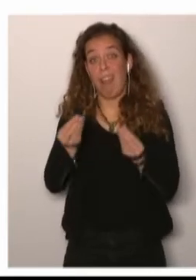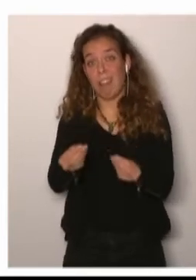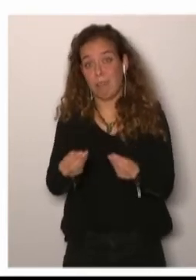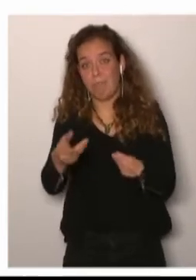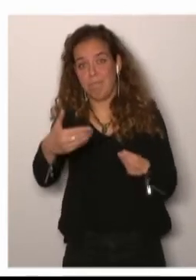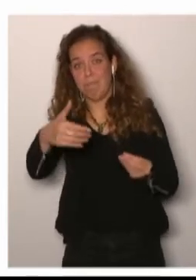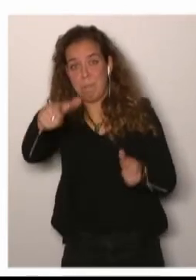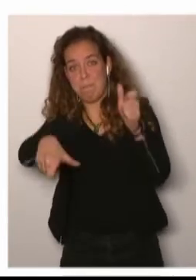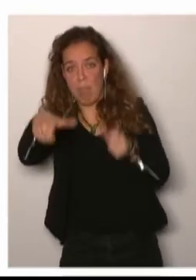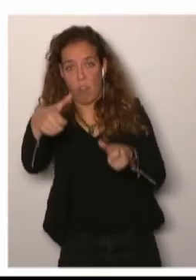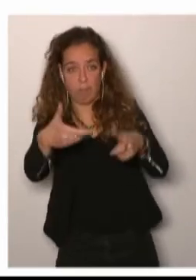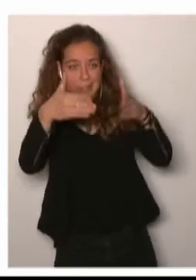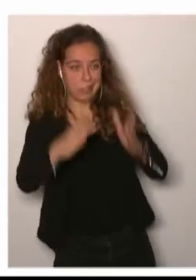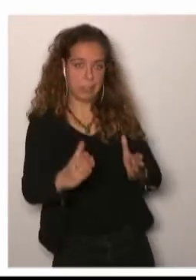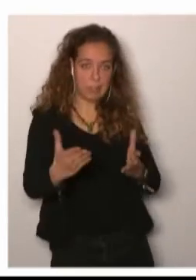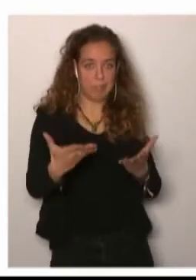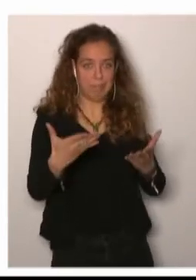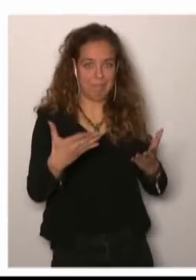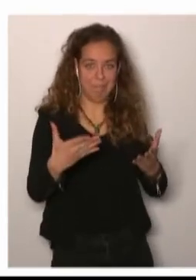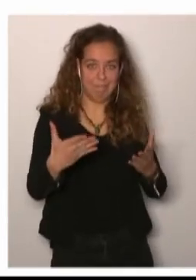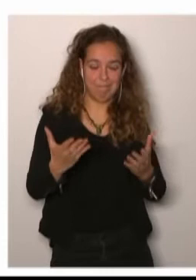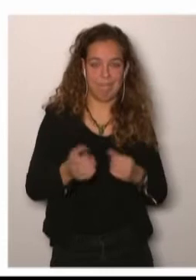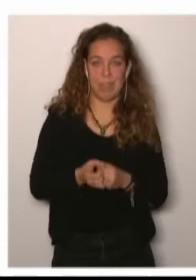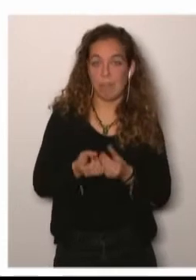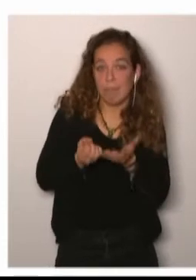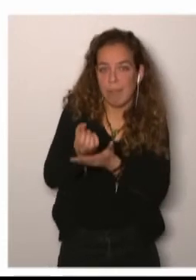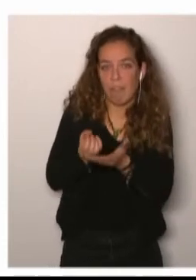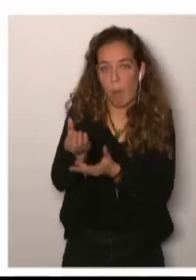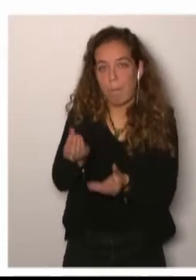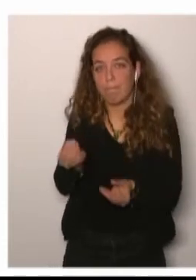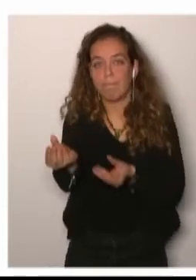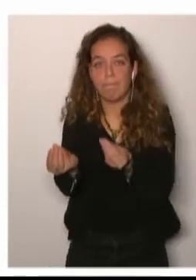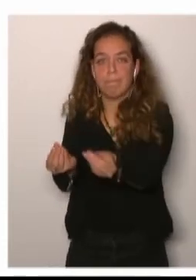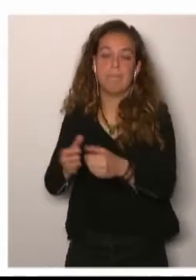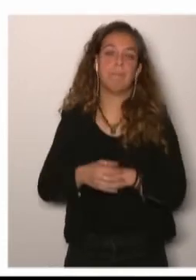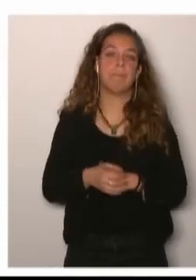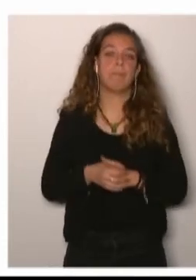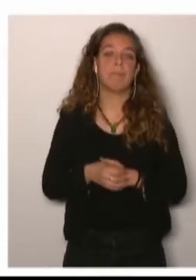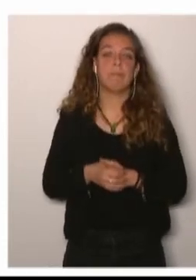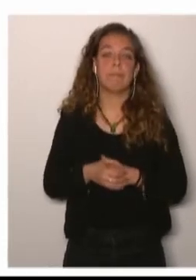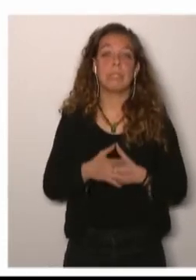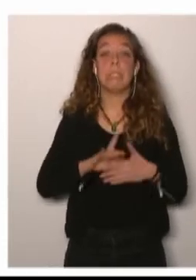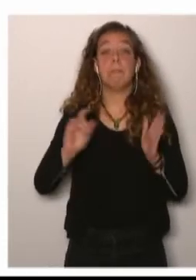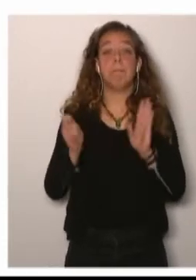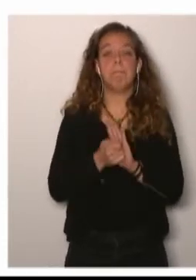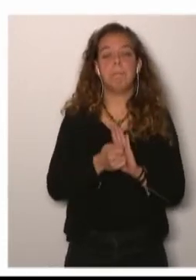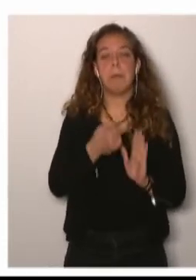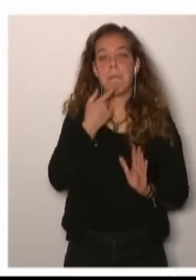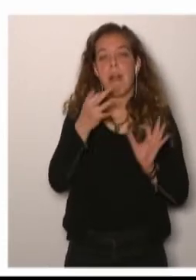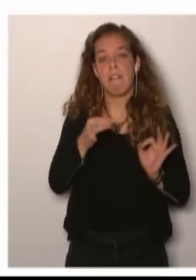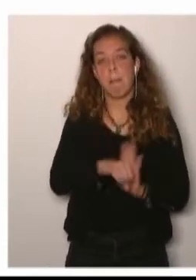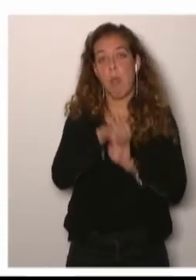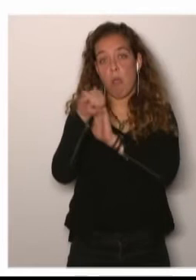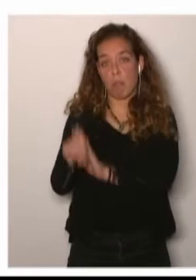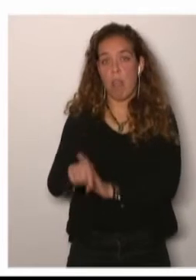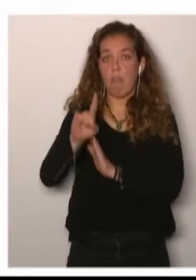prioritization here really being an exercise which is, you know, acknowledged needing to continue beyond initial discussions, but need to be a living exercise, as of